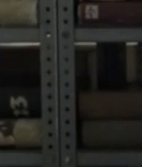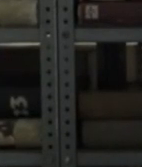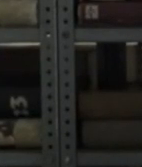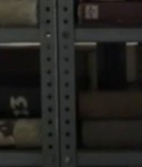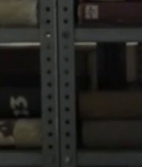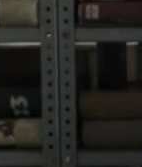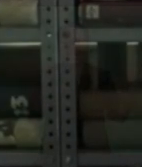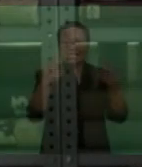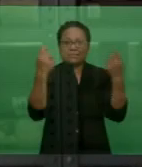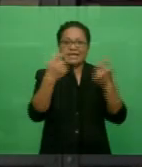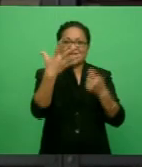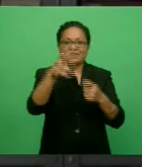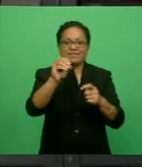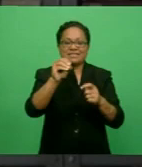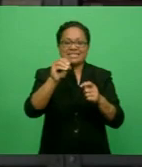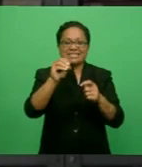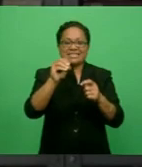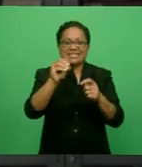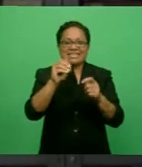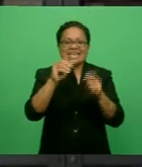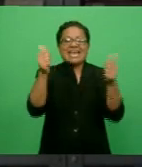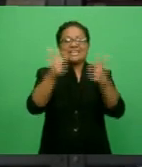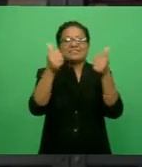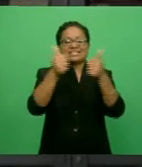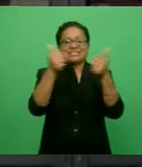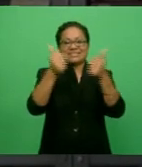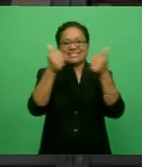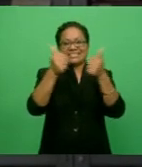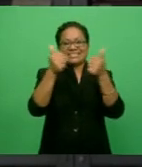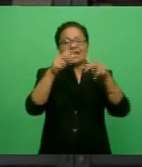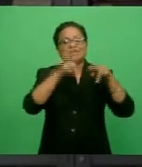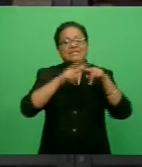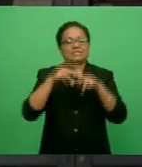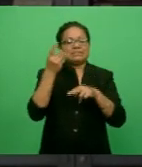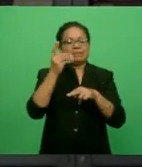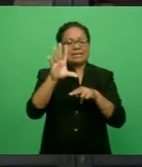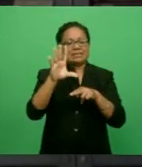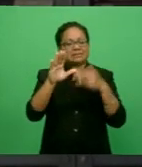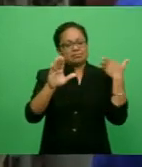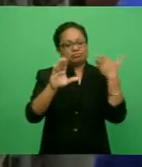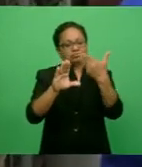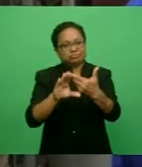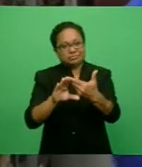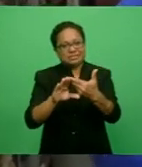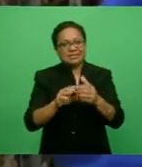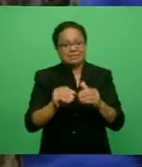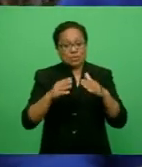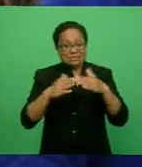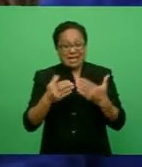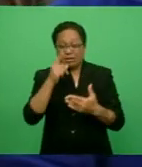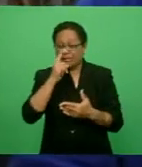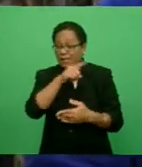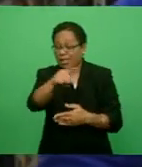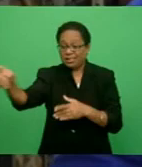anniversary of Fiji's independence. We have been receiving a lot of requests